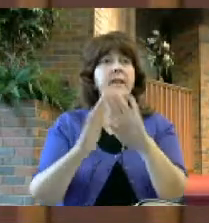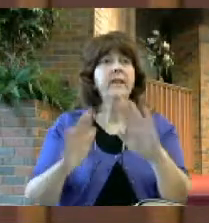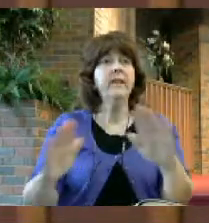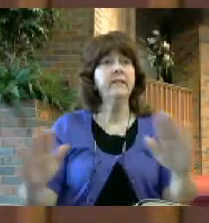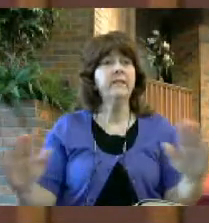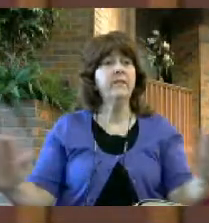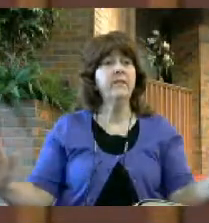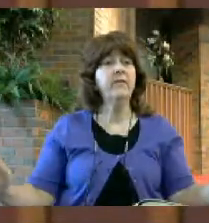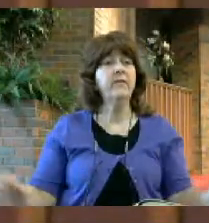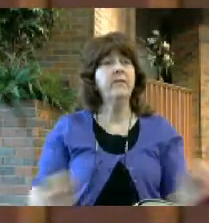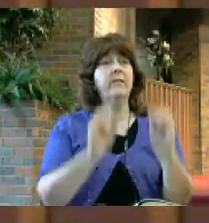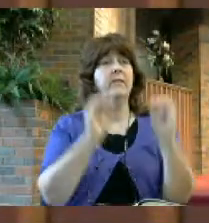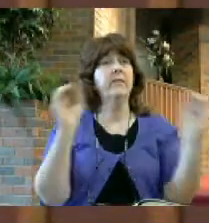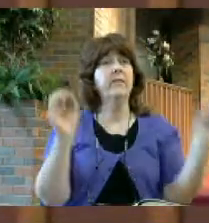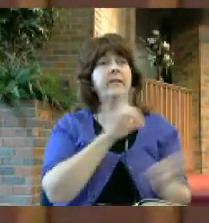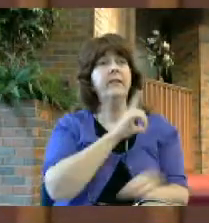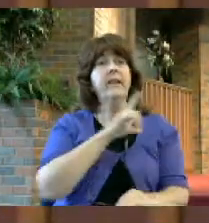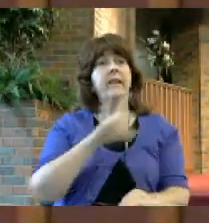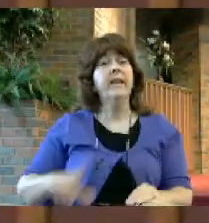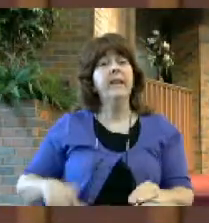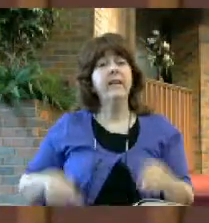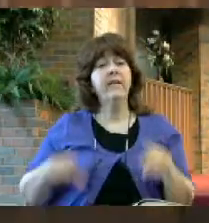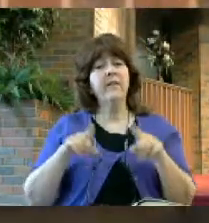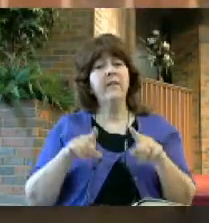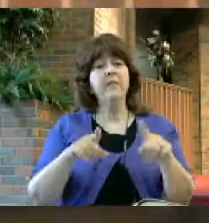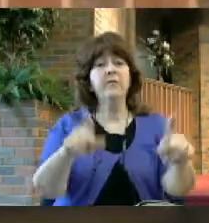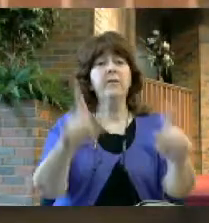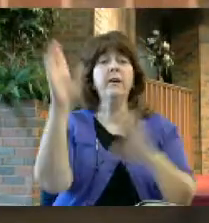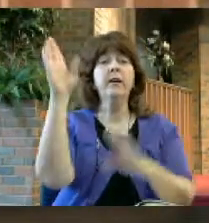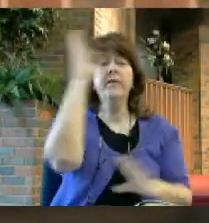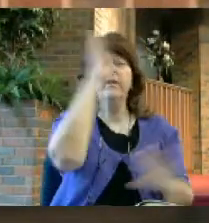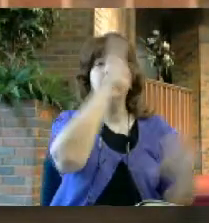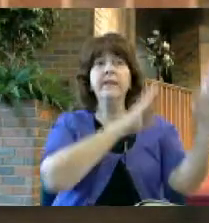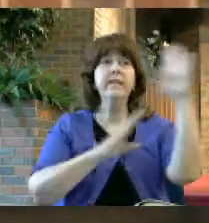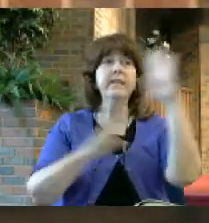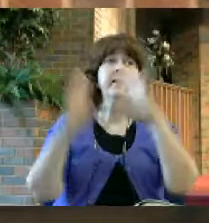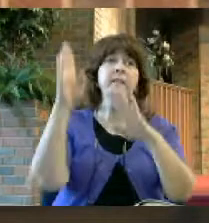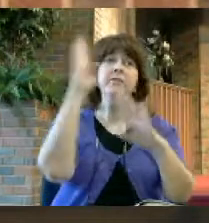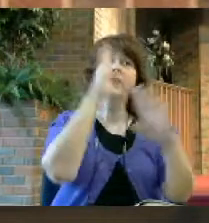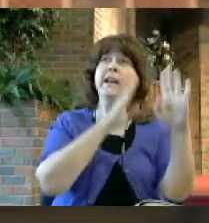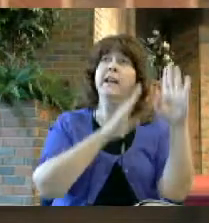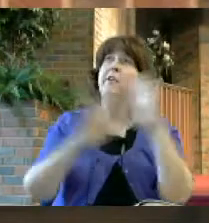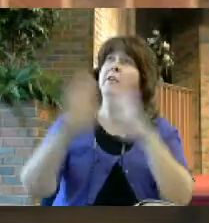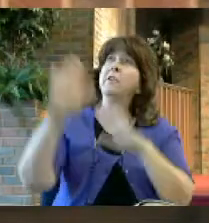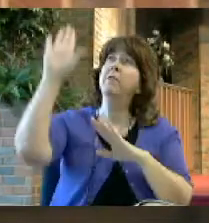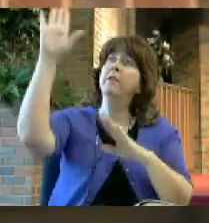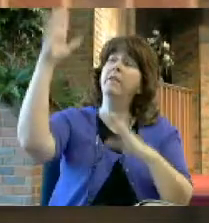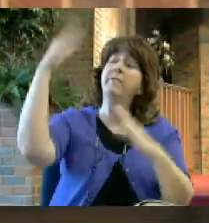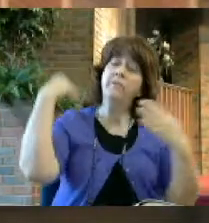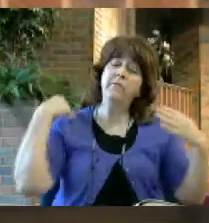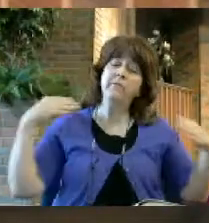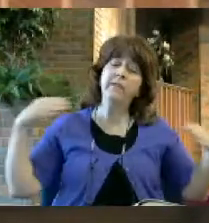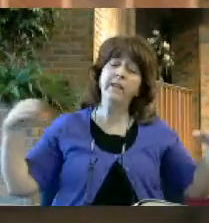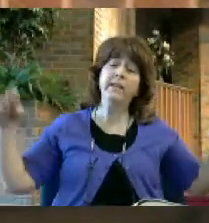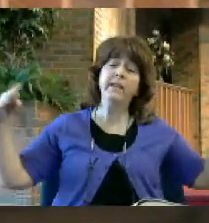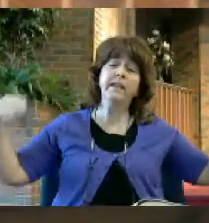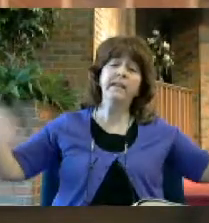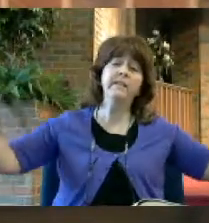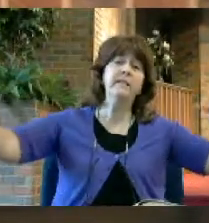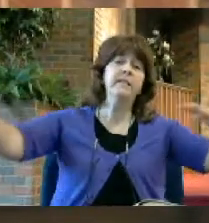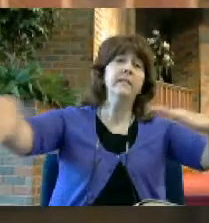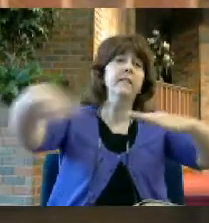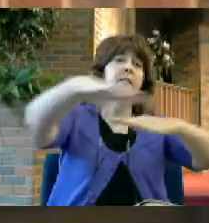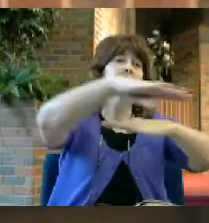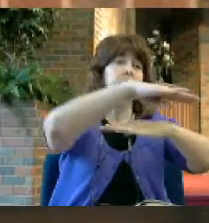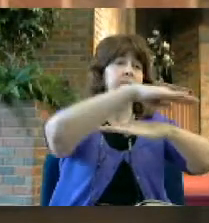Lord. In the day of trouble, beneath the shadow of your wings,